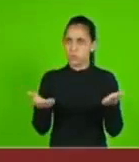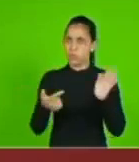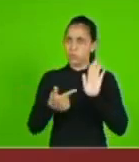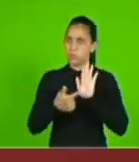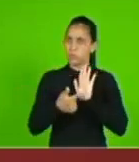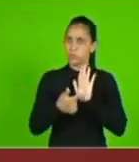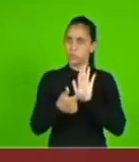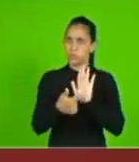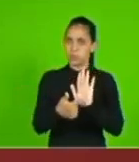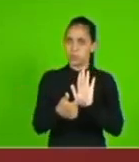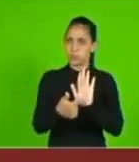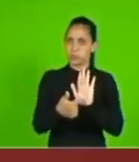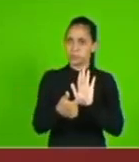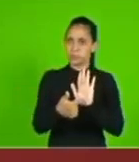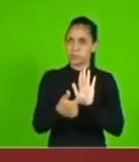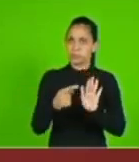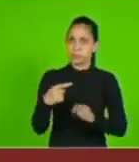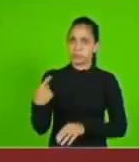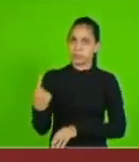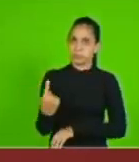it shows to us